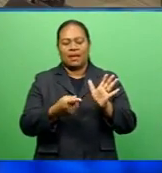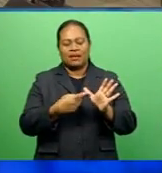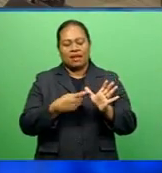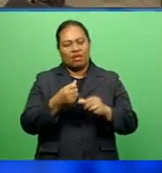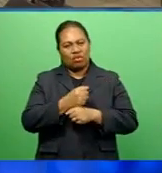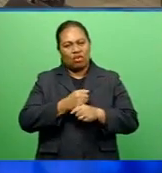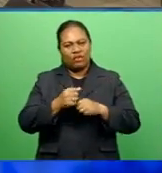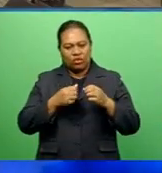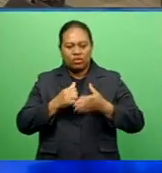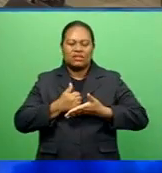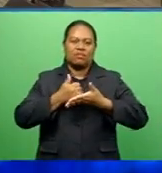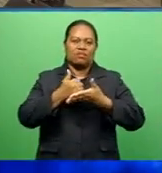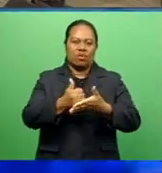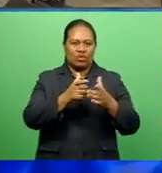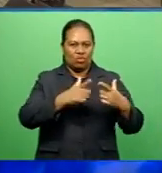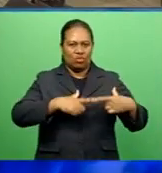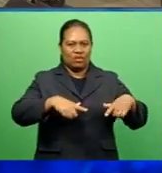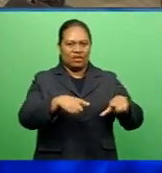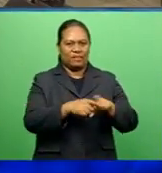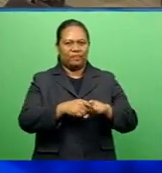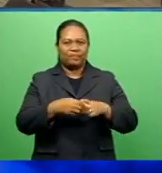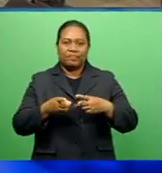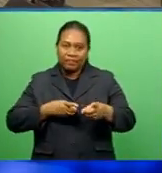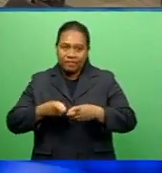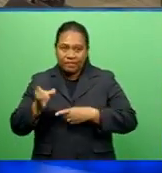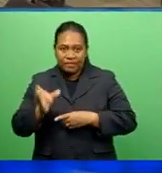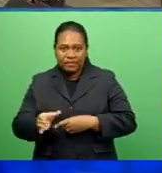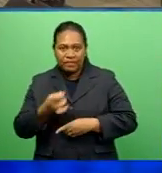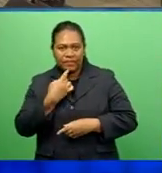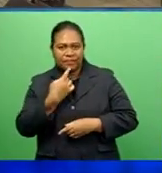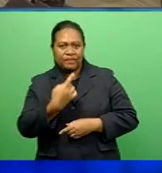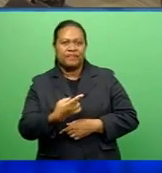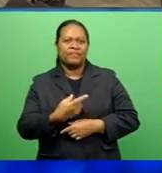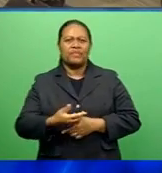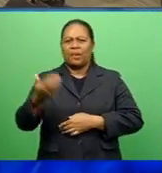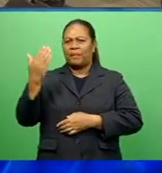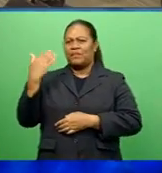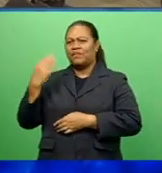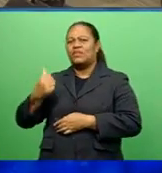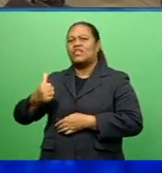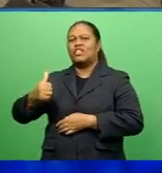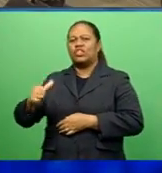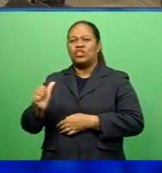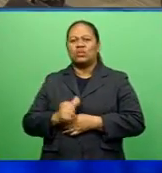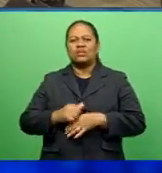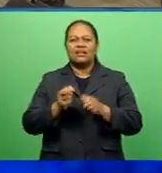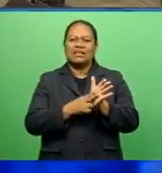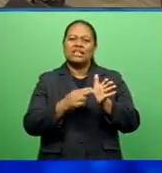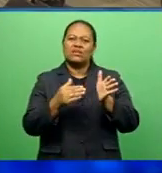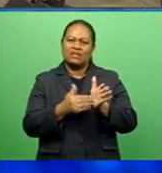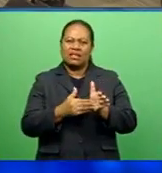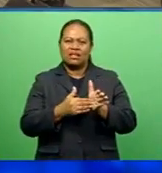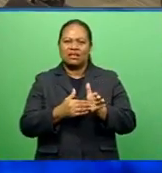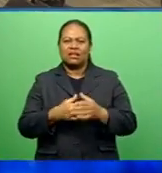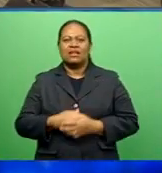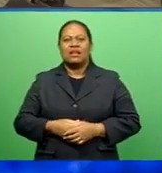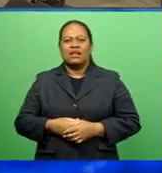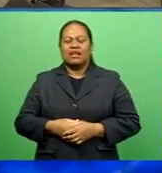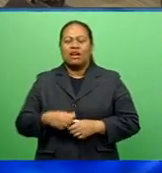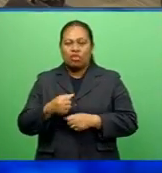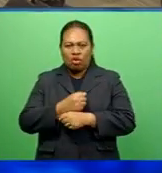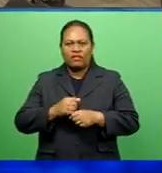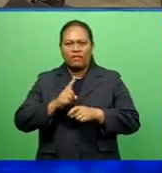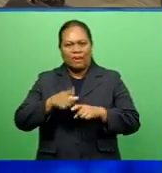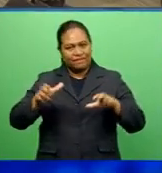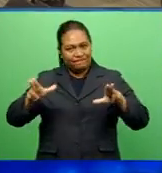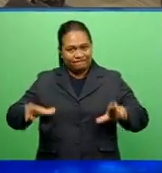coffee culture. Mana Coffee director Moore Fisher says previously they used coffee beans from a New Zealand-based company but have now signed an